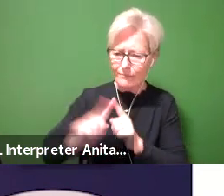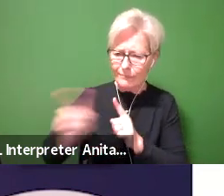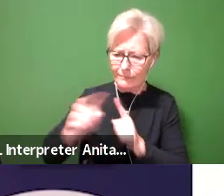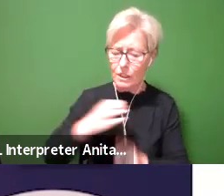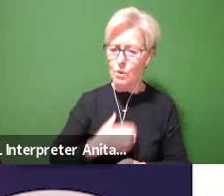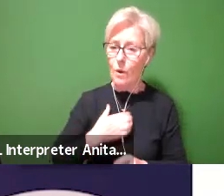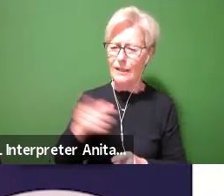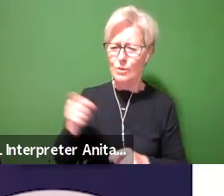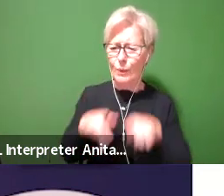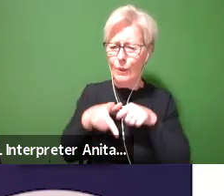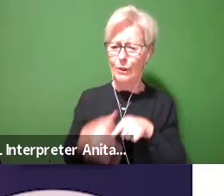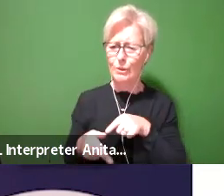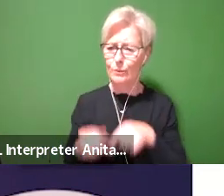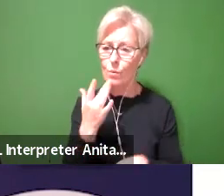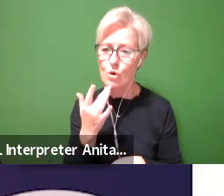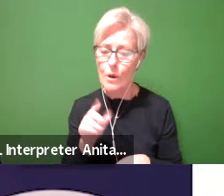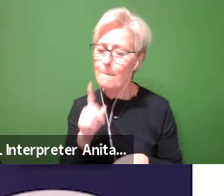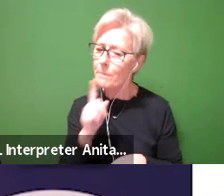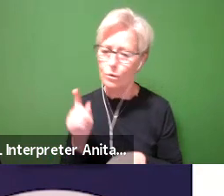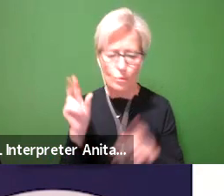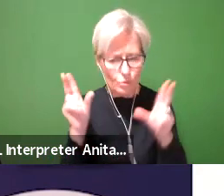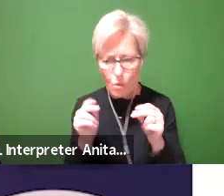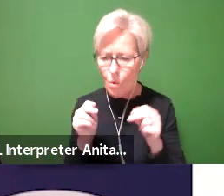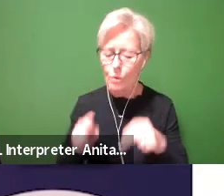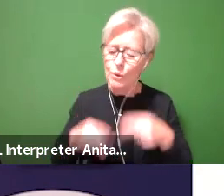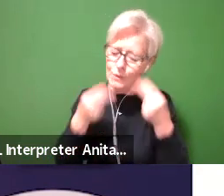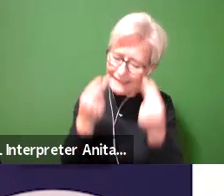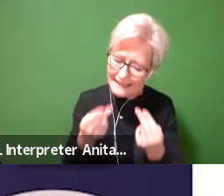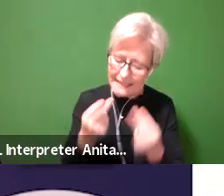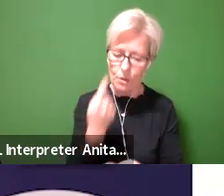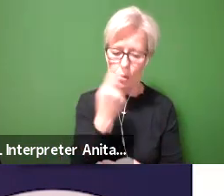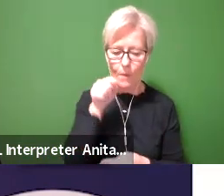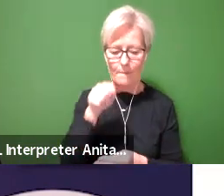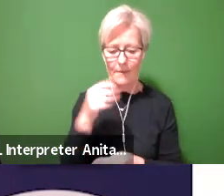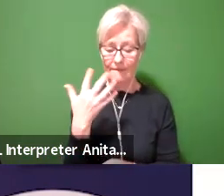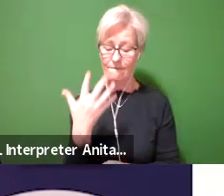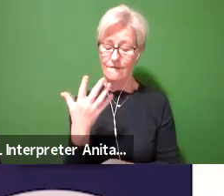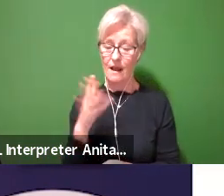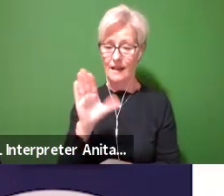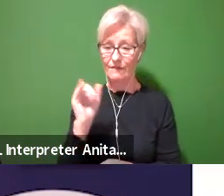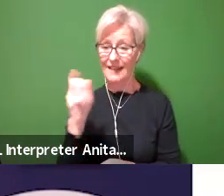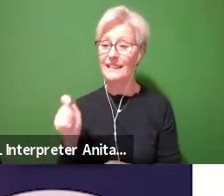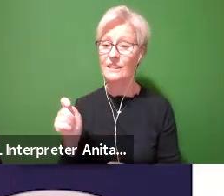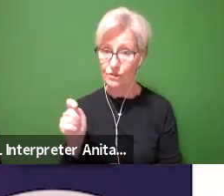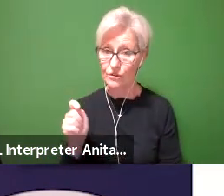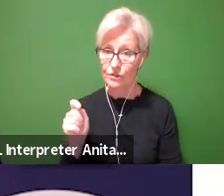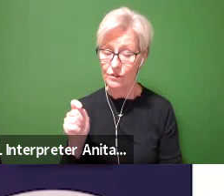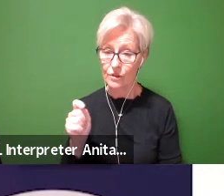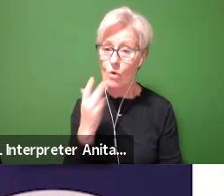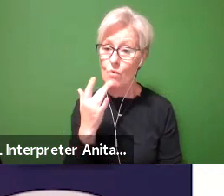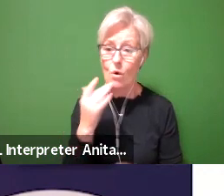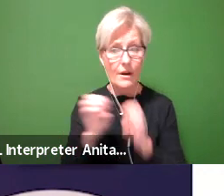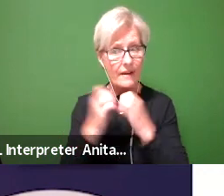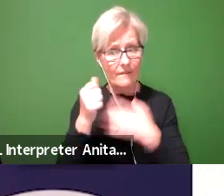this. We recommend you take 1.5 liters of fluid a day. Things that we might recommend you cutting back on include